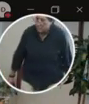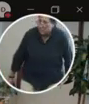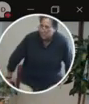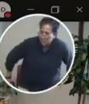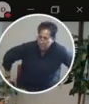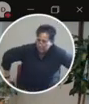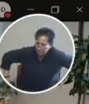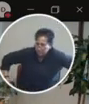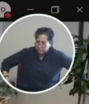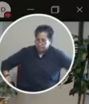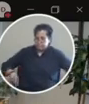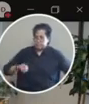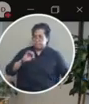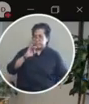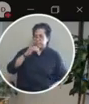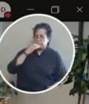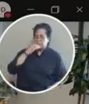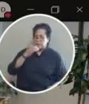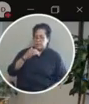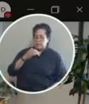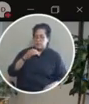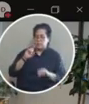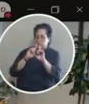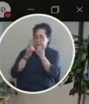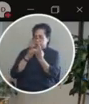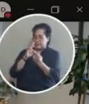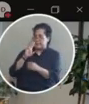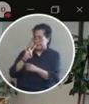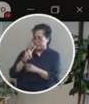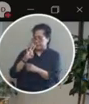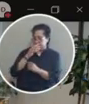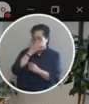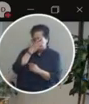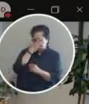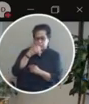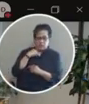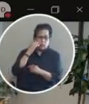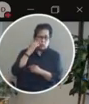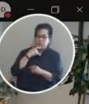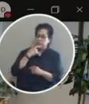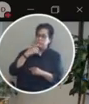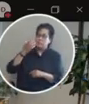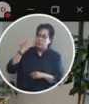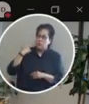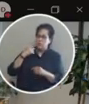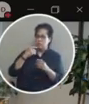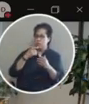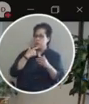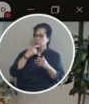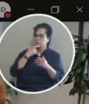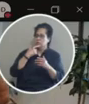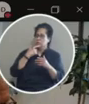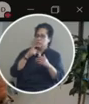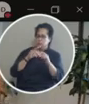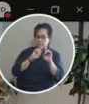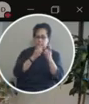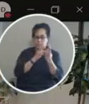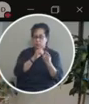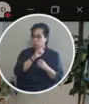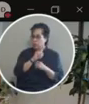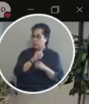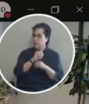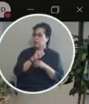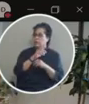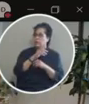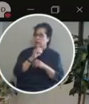That's fine. Thank you. I know I had said earlier, but I wanted to say, and Representative Swartzwine feels that we